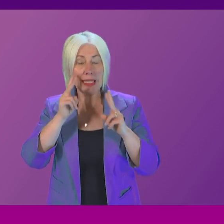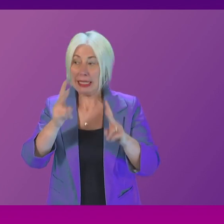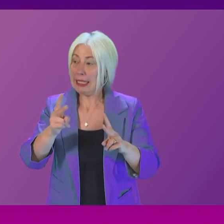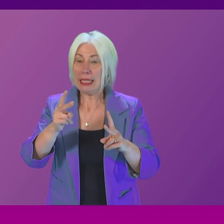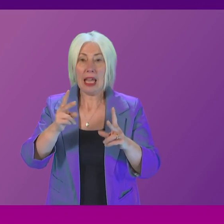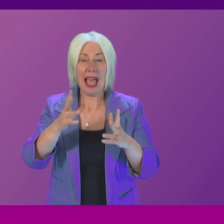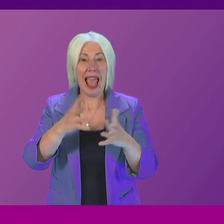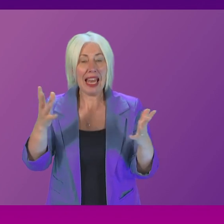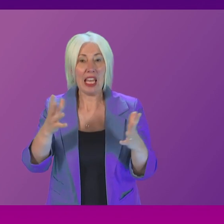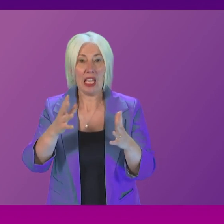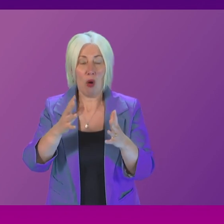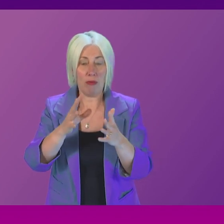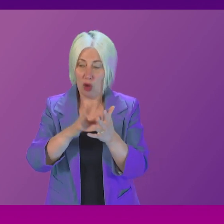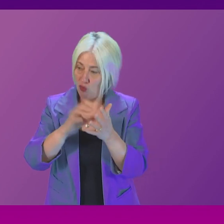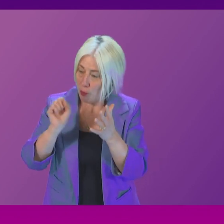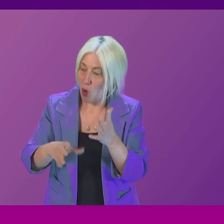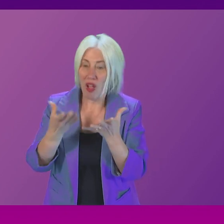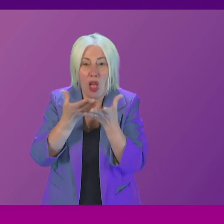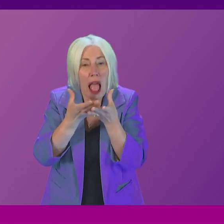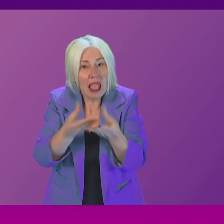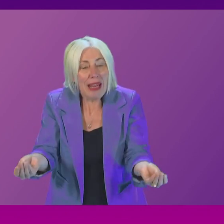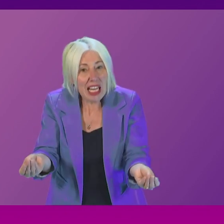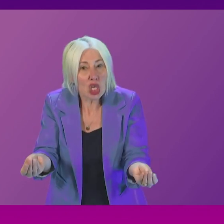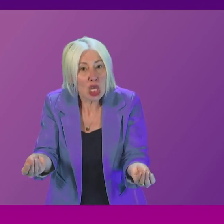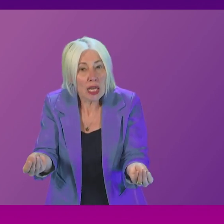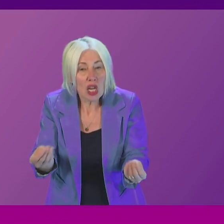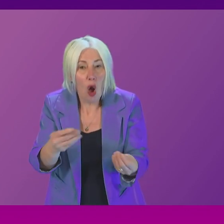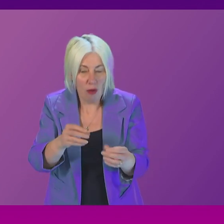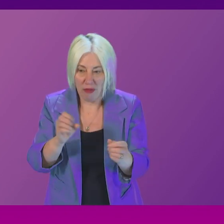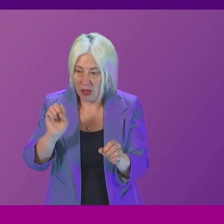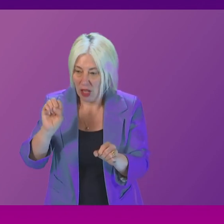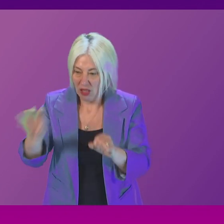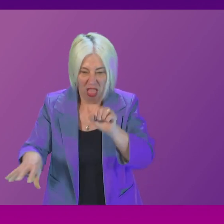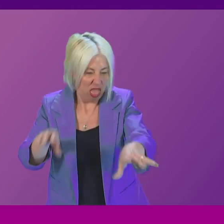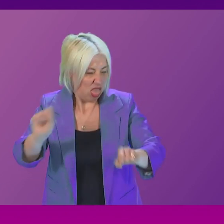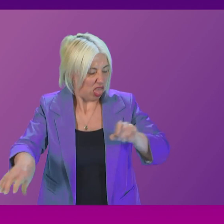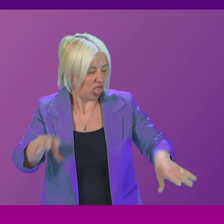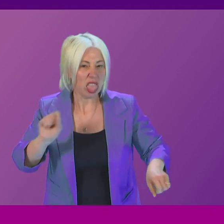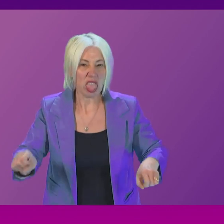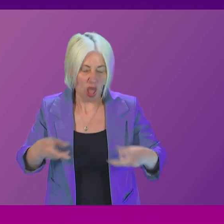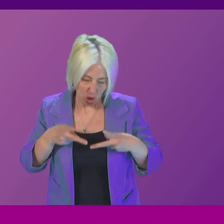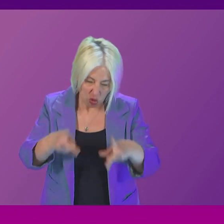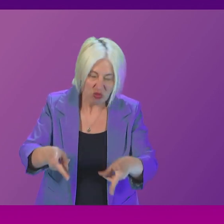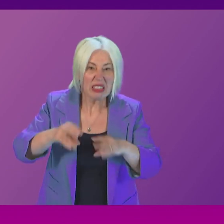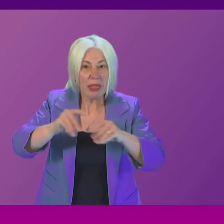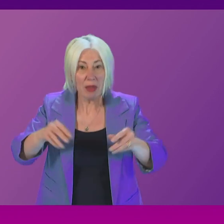removal and the elimination, I would hope, of that litter that pollutes our streets and our